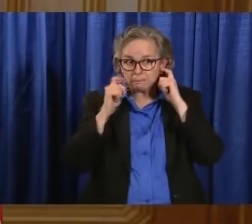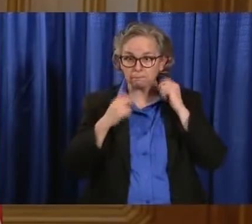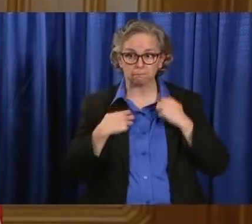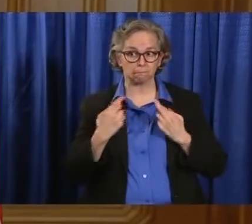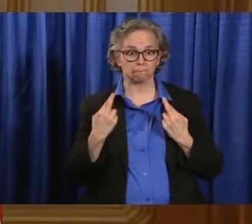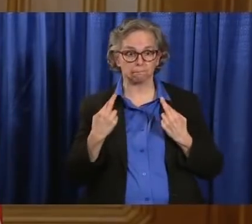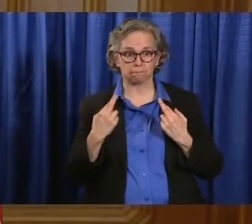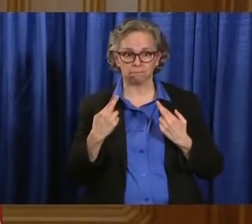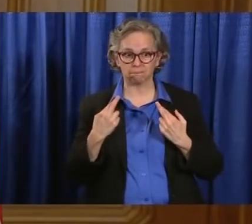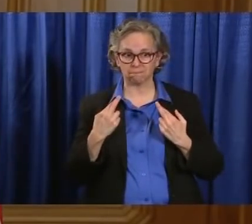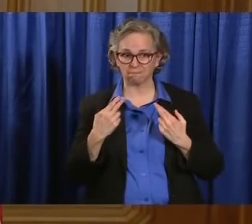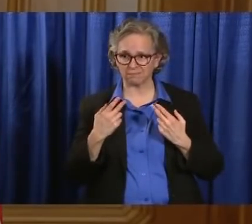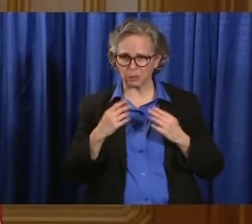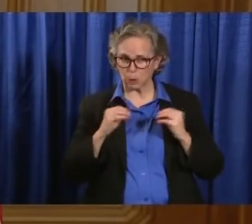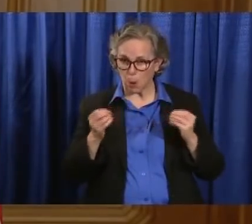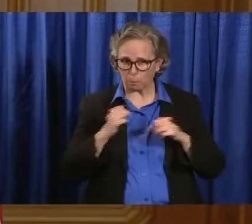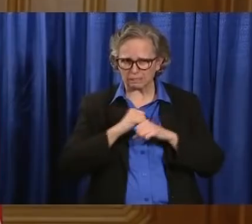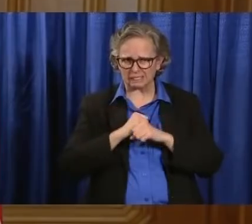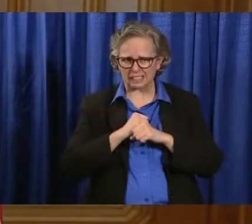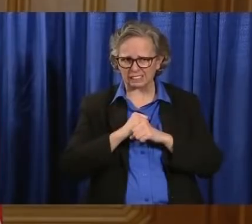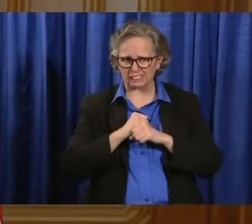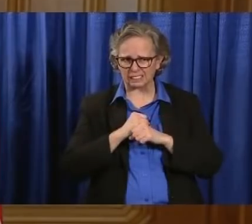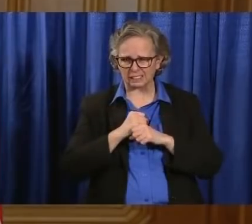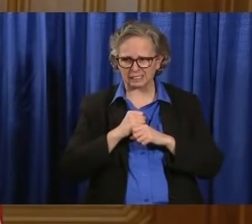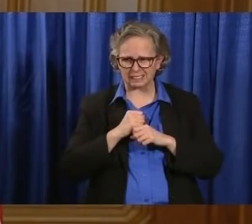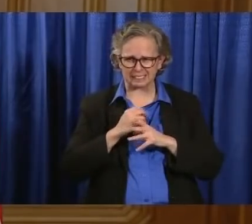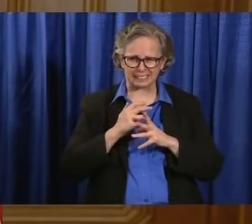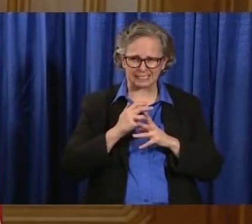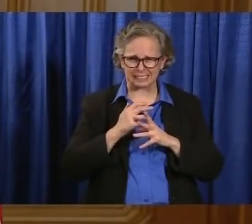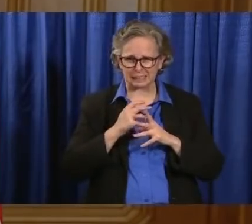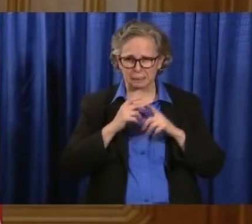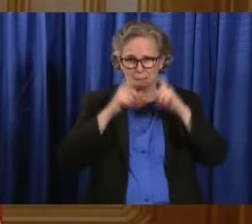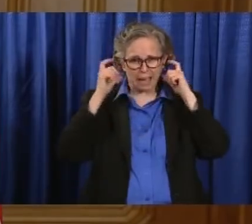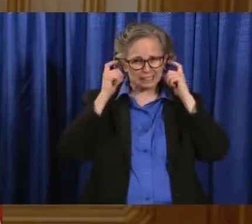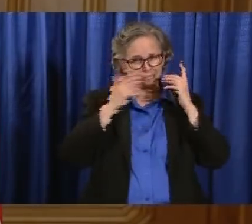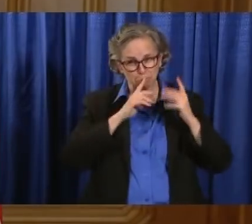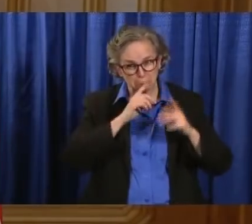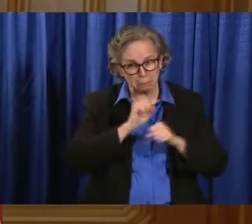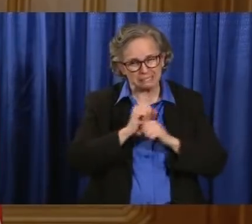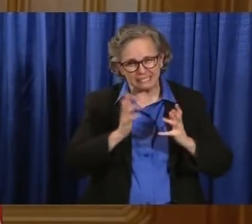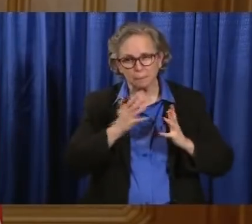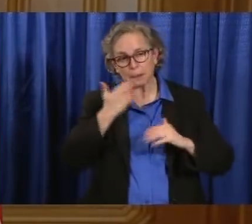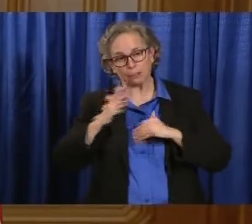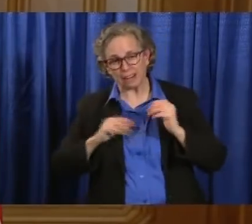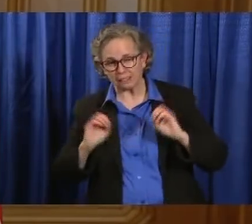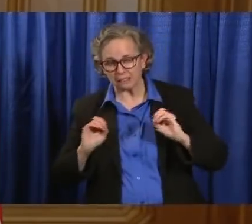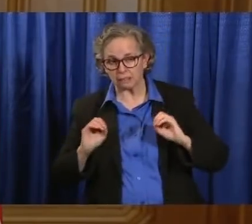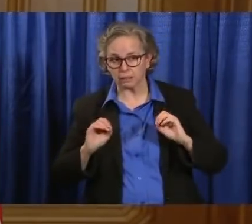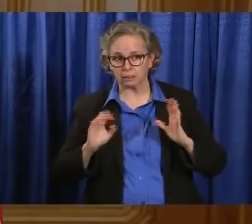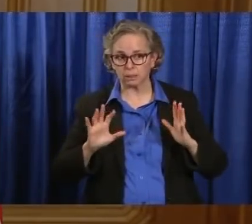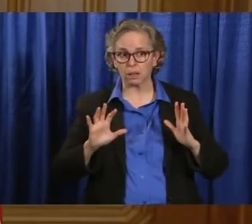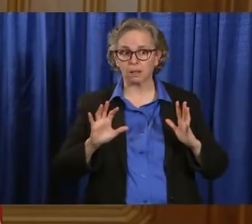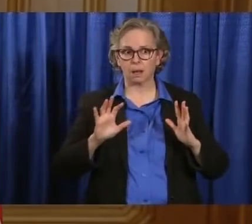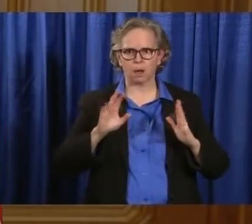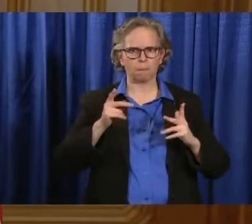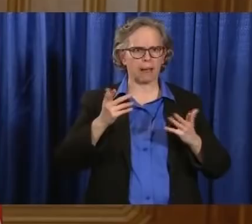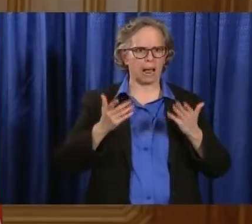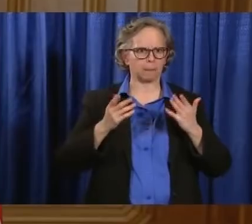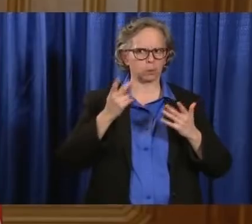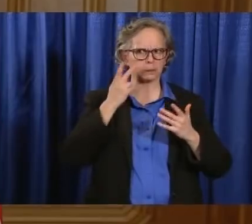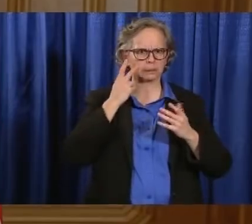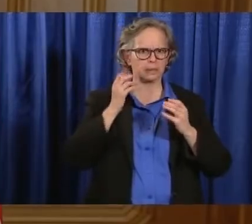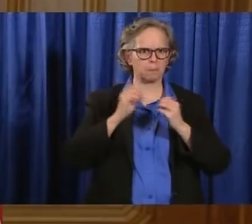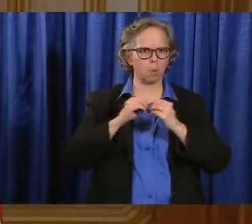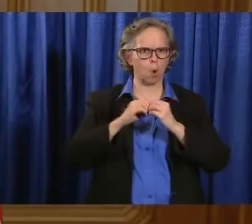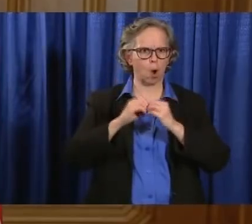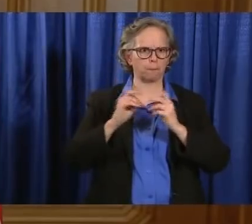protection, but it is something. It's why I think you're going to start seeing in Ohio and other states more and more people who are